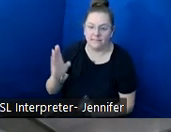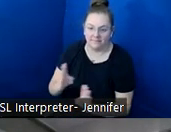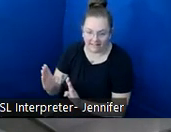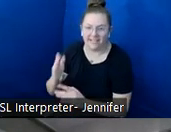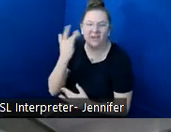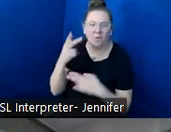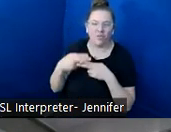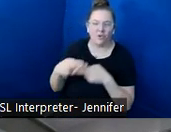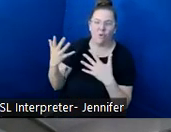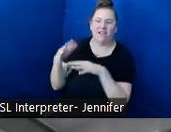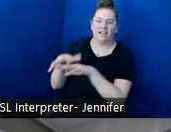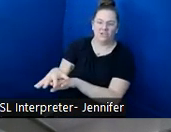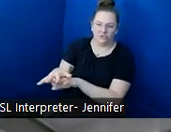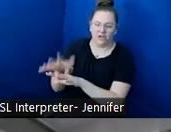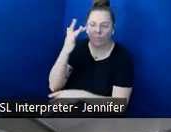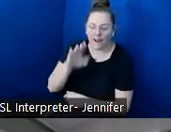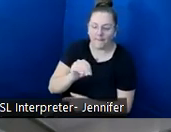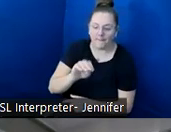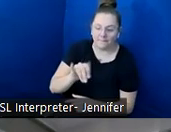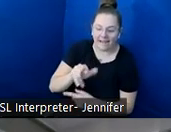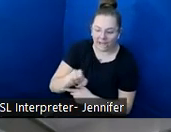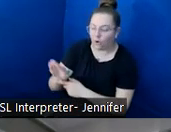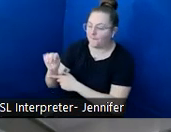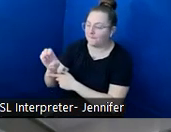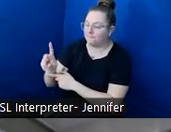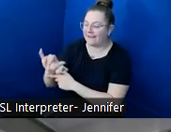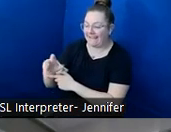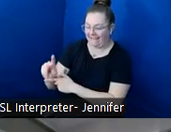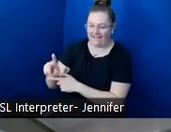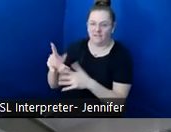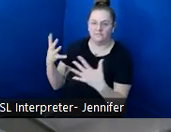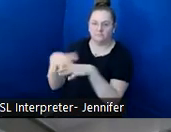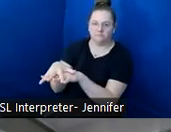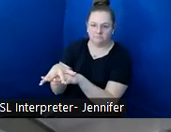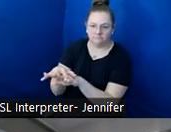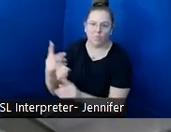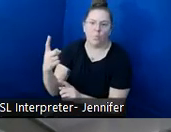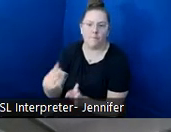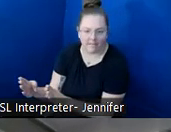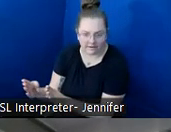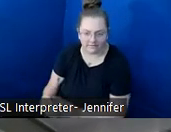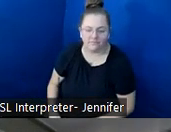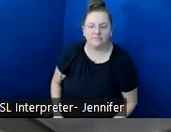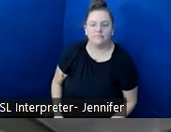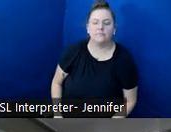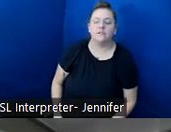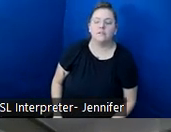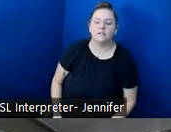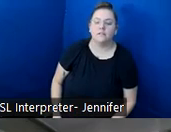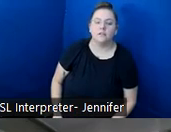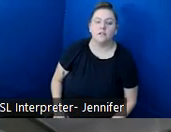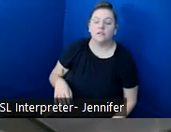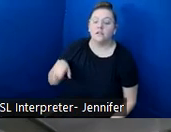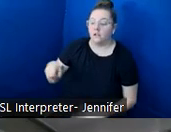integrated, because it's Medicare and Medicaid all rolled into one plan. This integration of Medicare